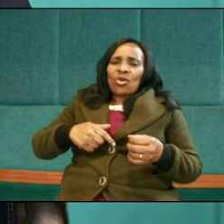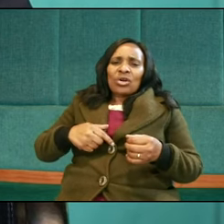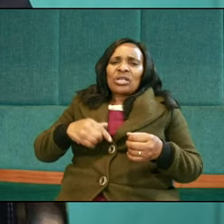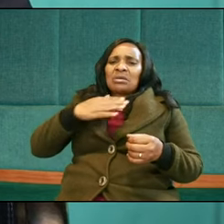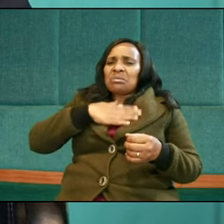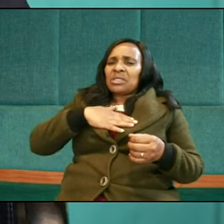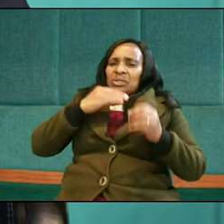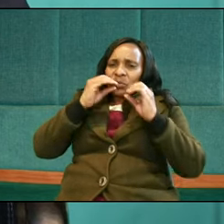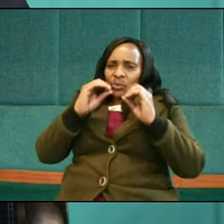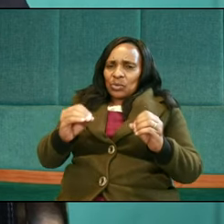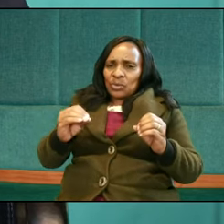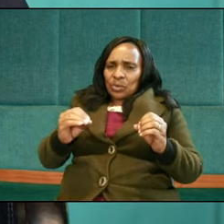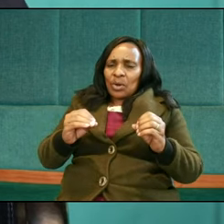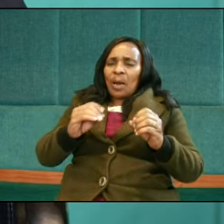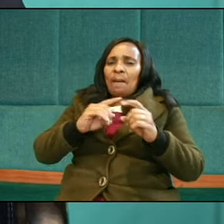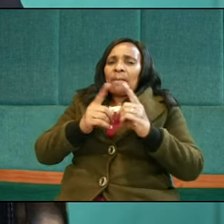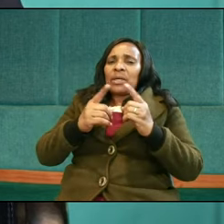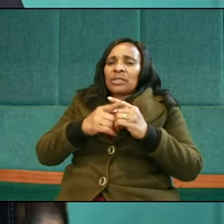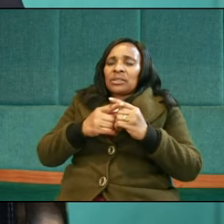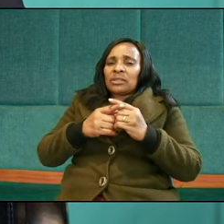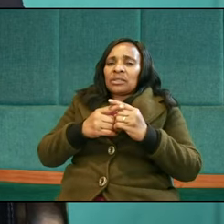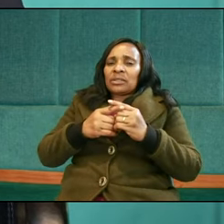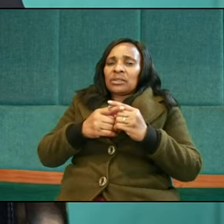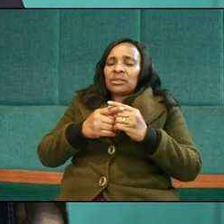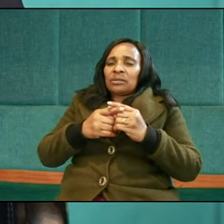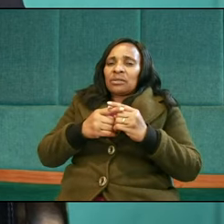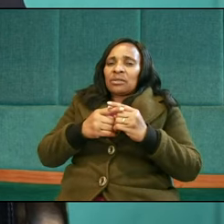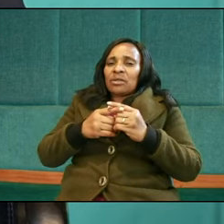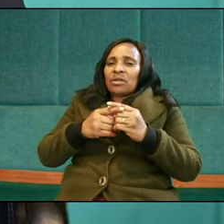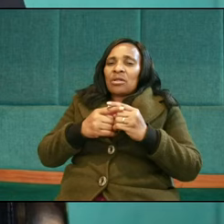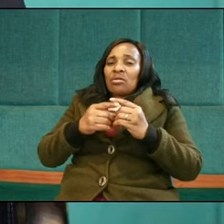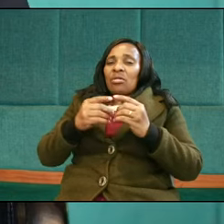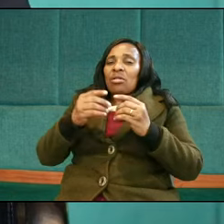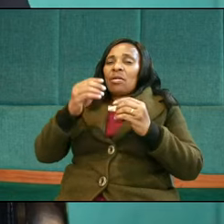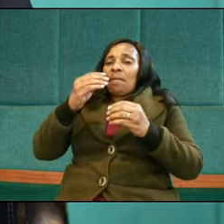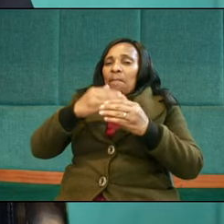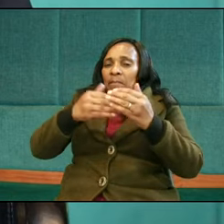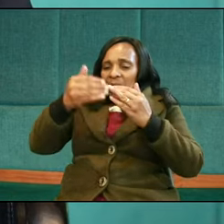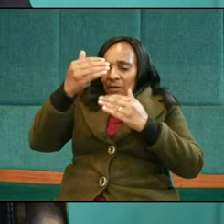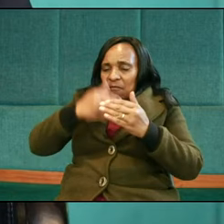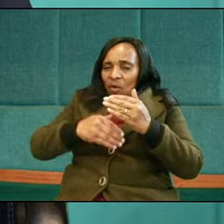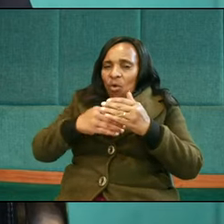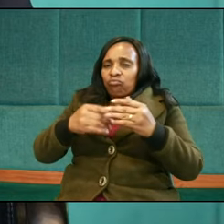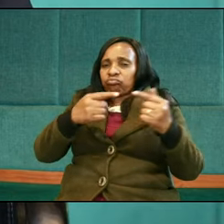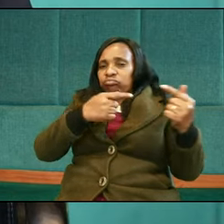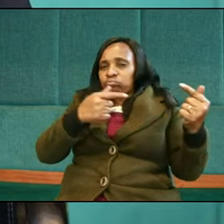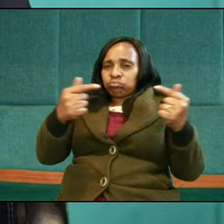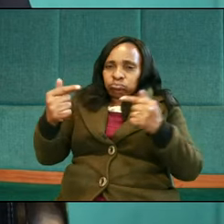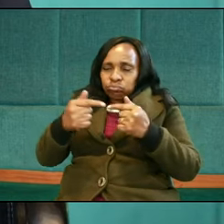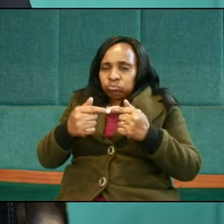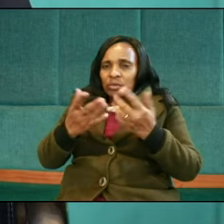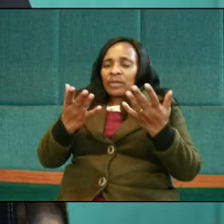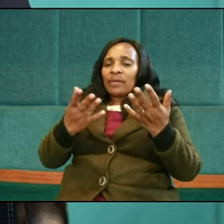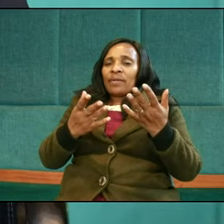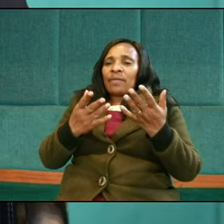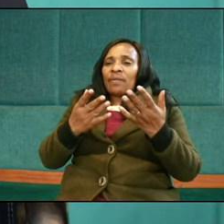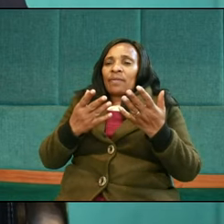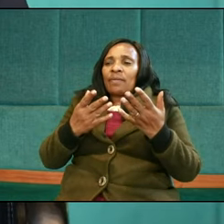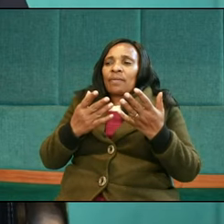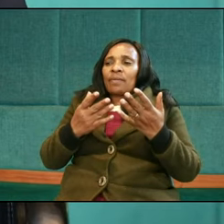but it just passed on. And before the battle in the story part,